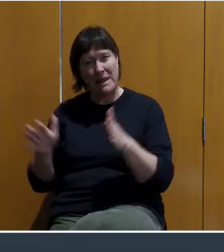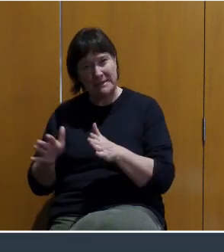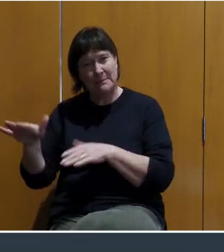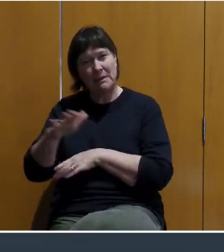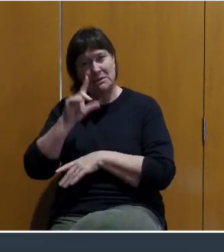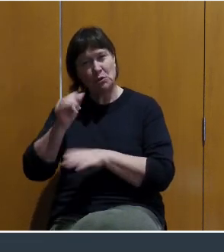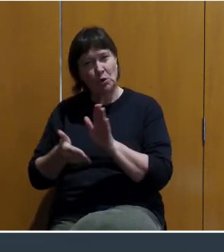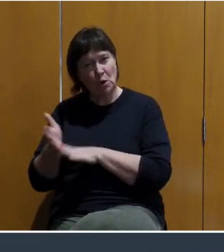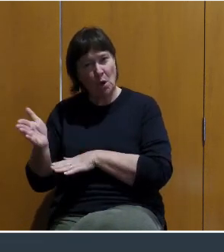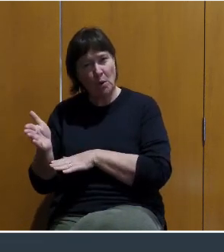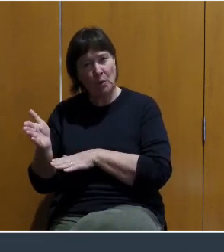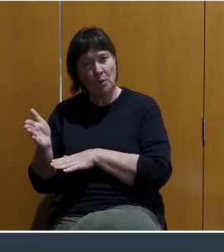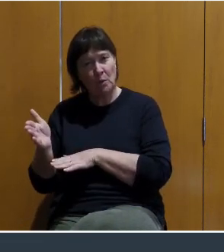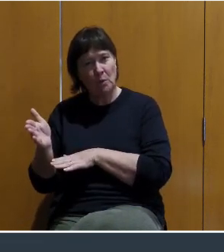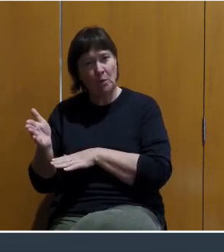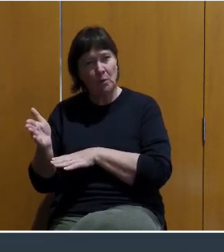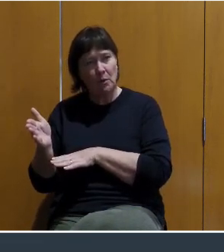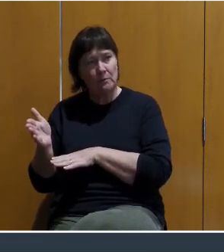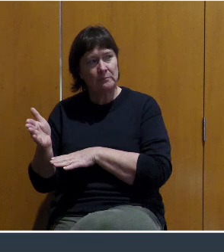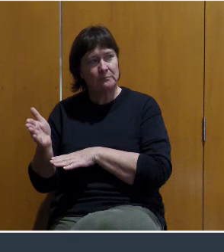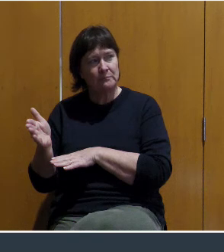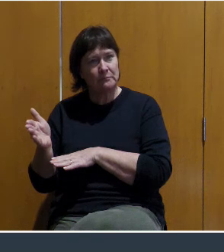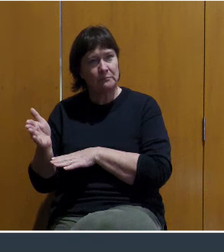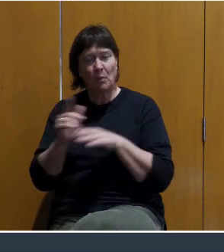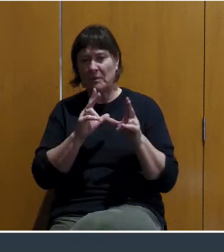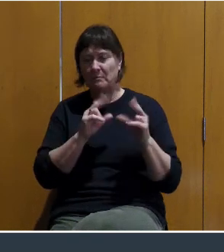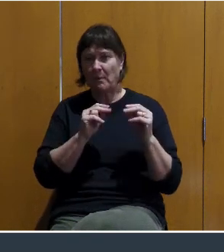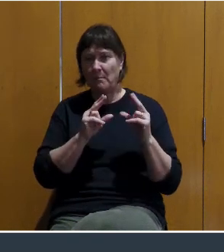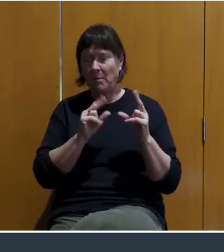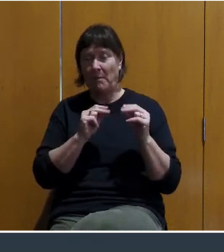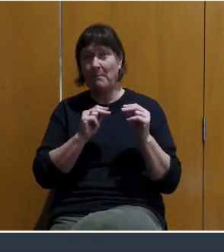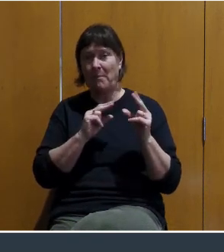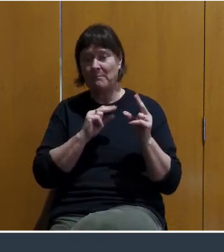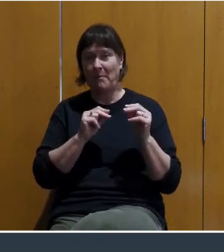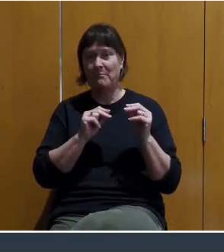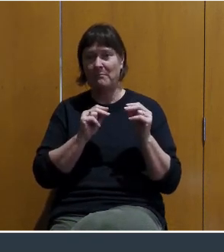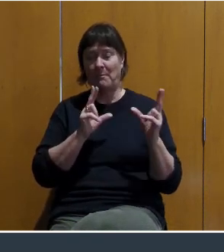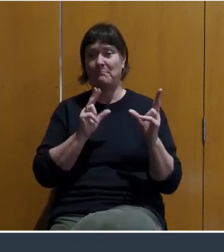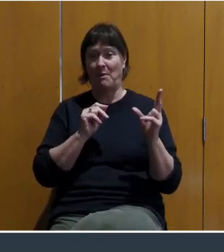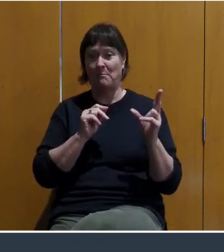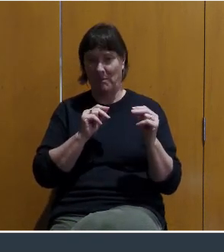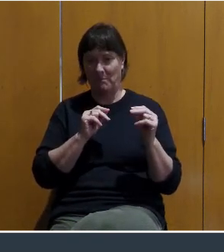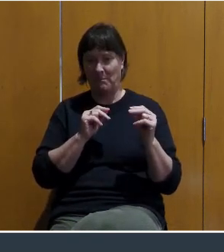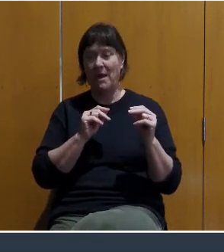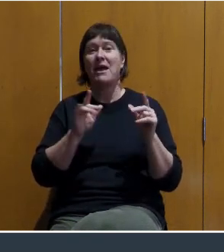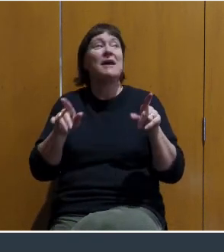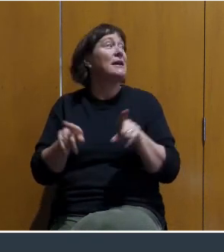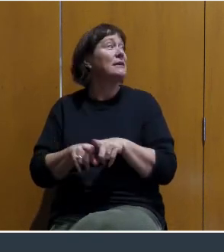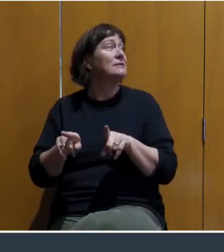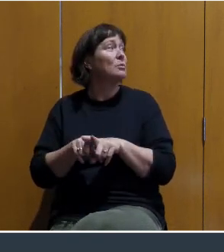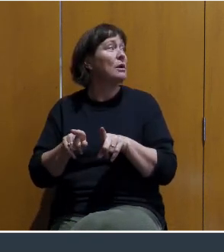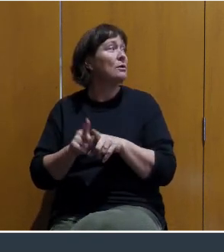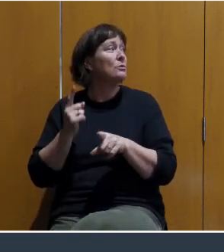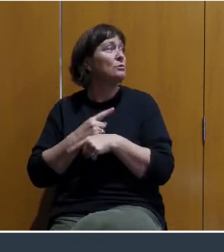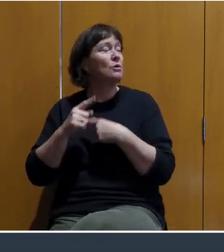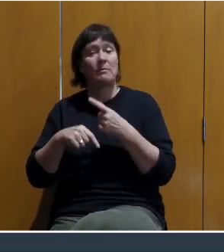the on-leash that will be expanded within the proposal. And more so as well, looking towards the